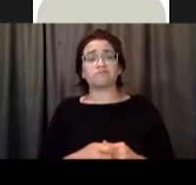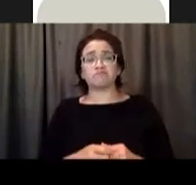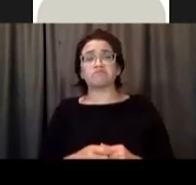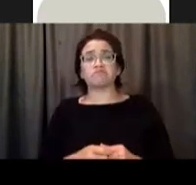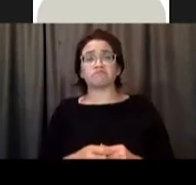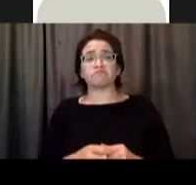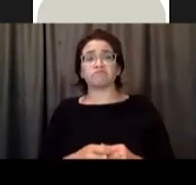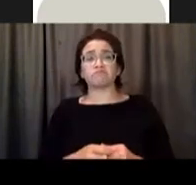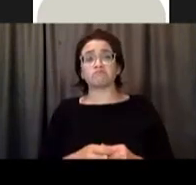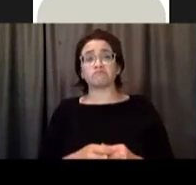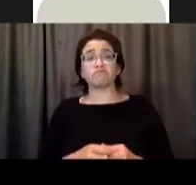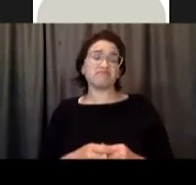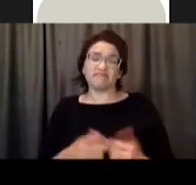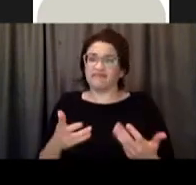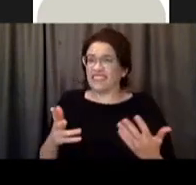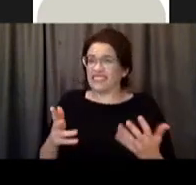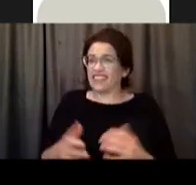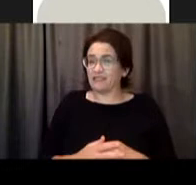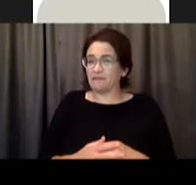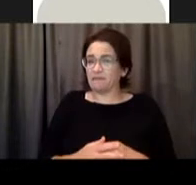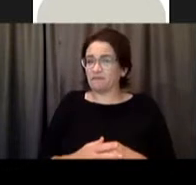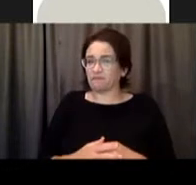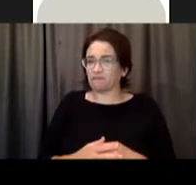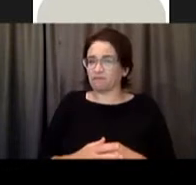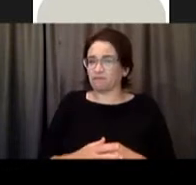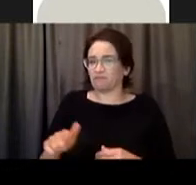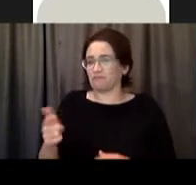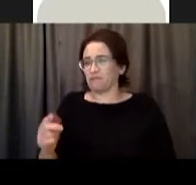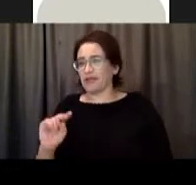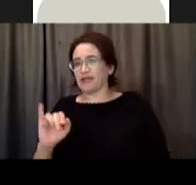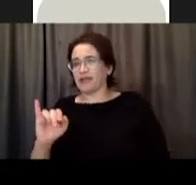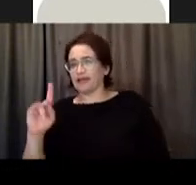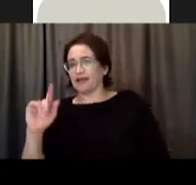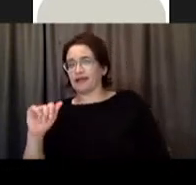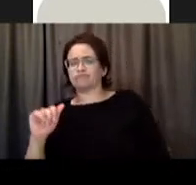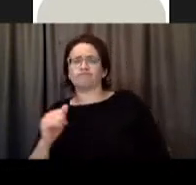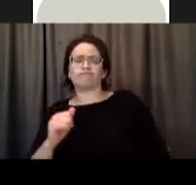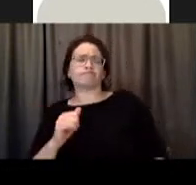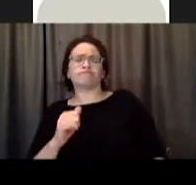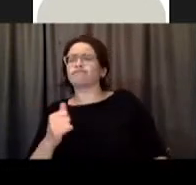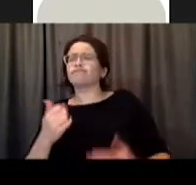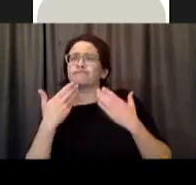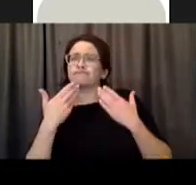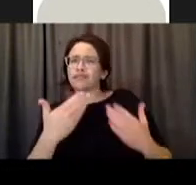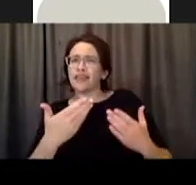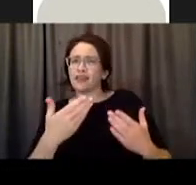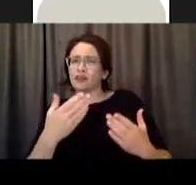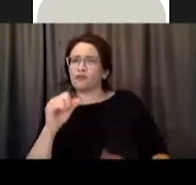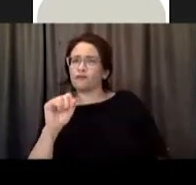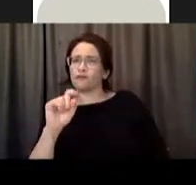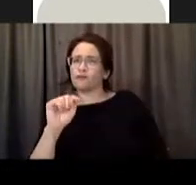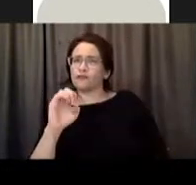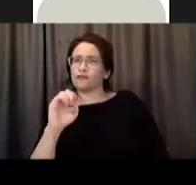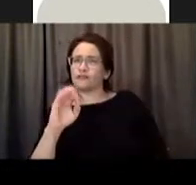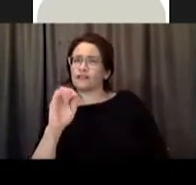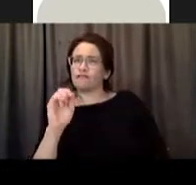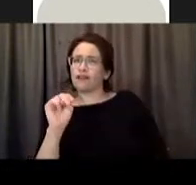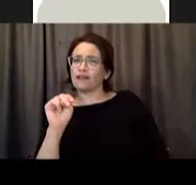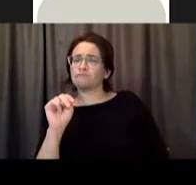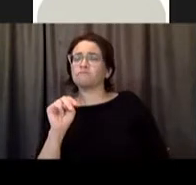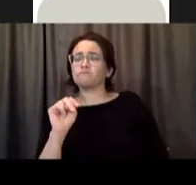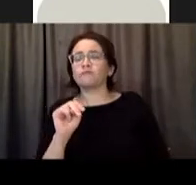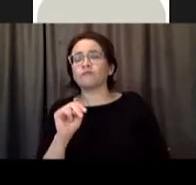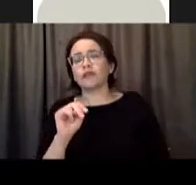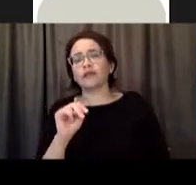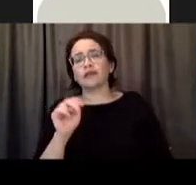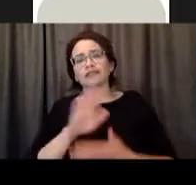And that's it. That's great. So fun, thank you. Kind of brings everything full circle to see